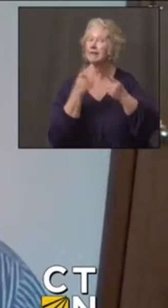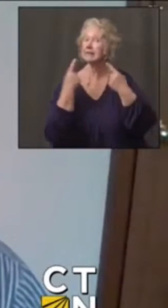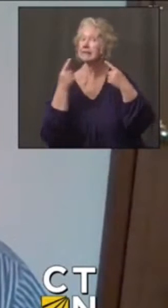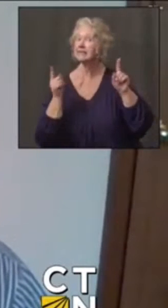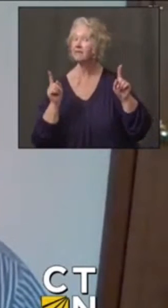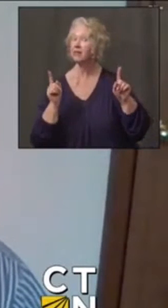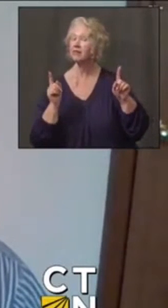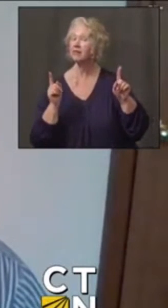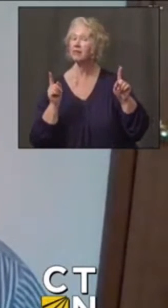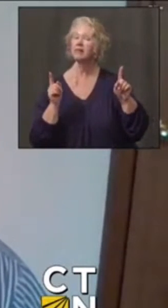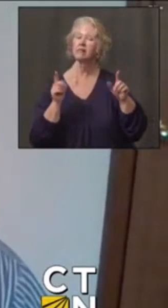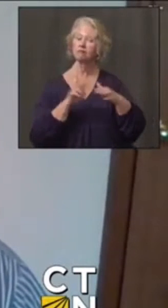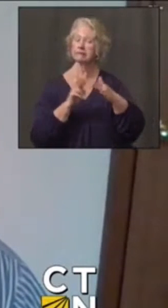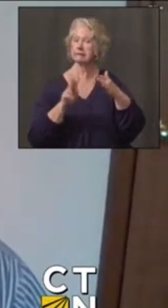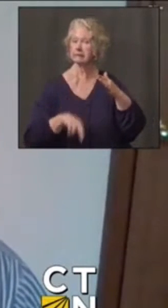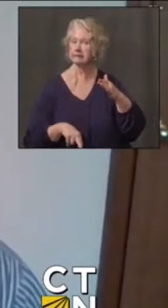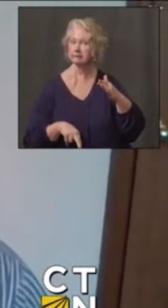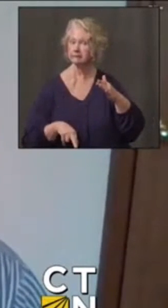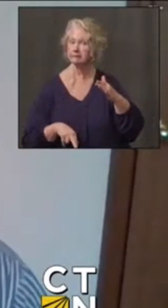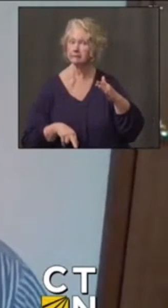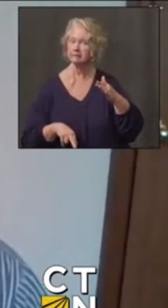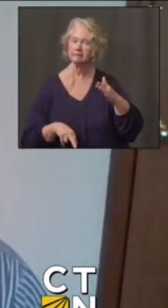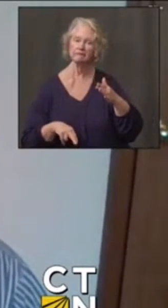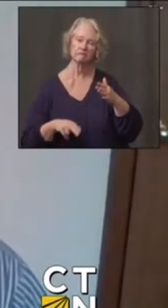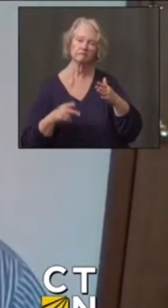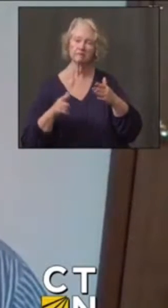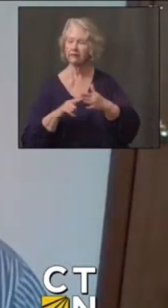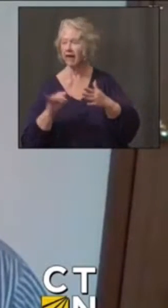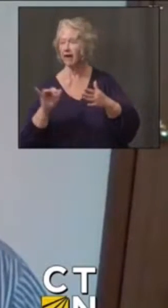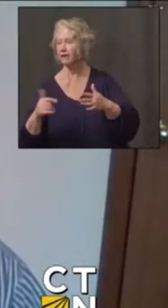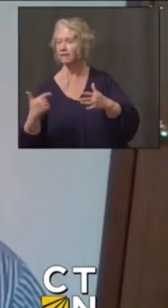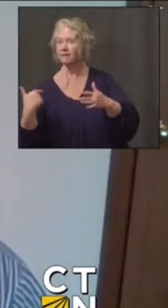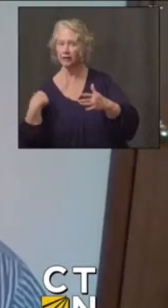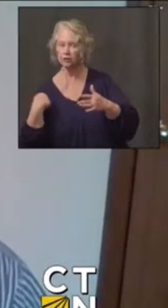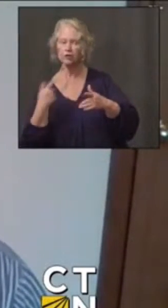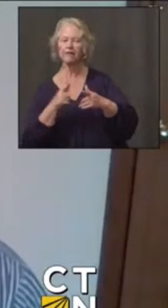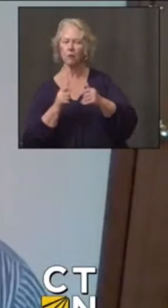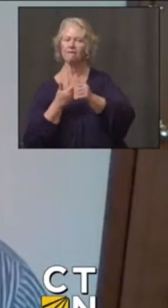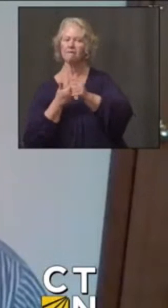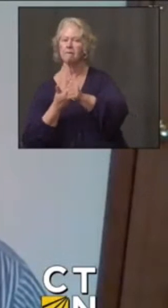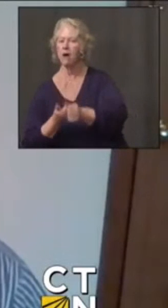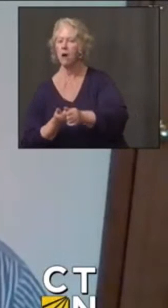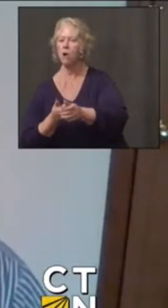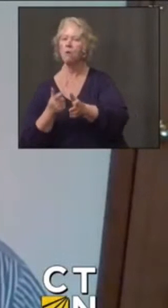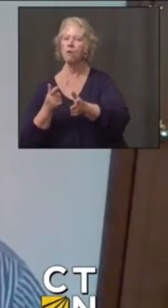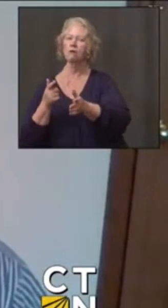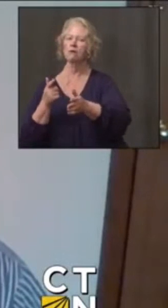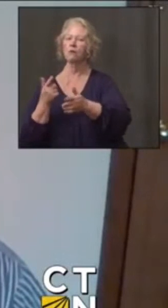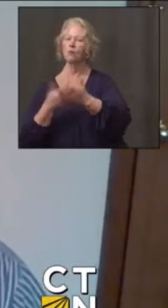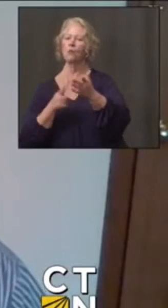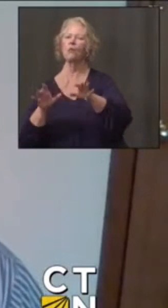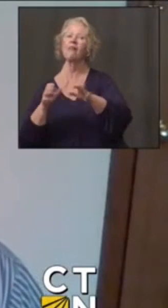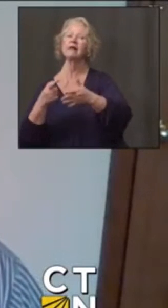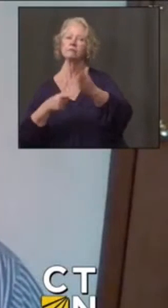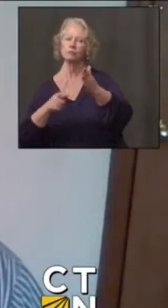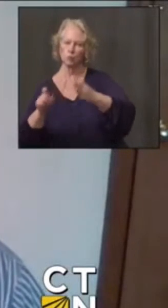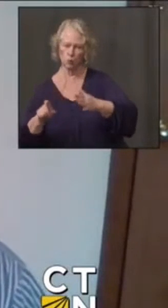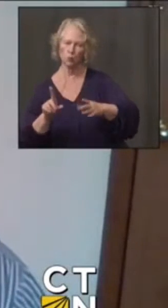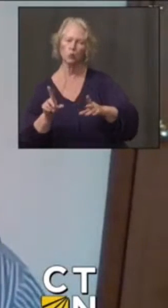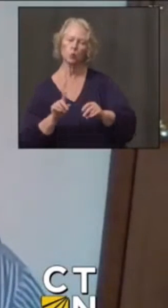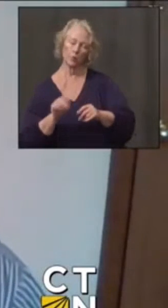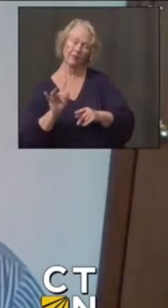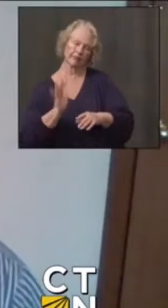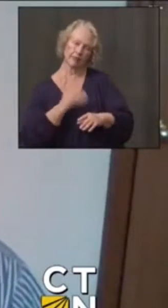and it would seem that vaccination would follow those same principles with which we've had experience in